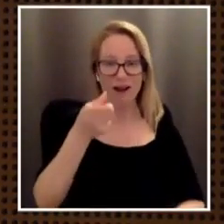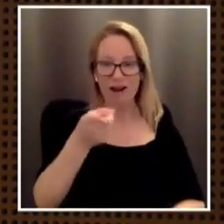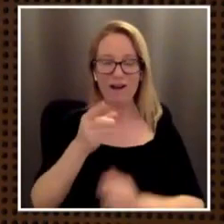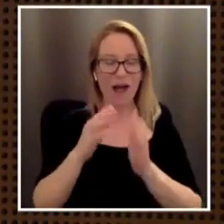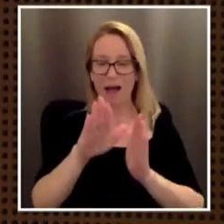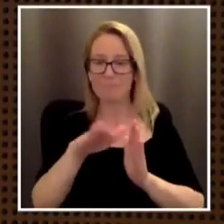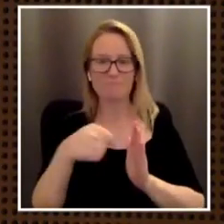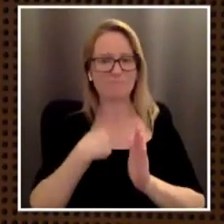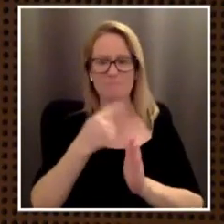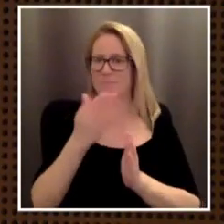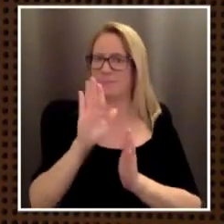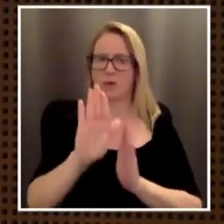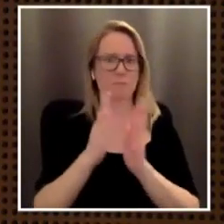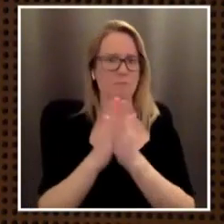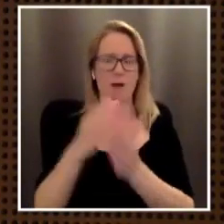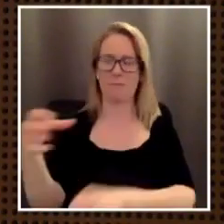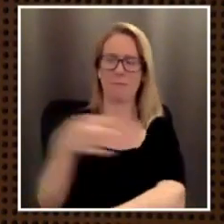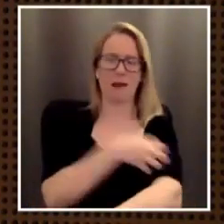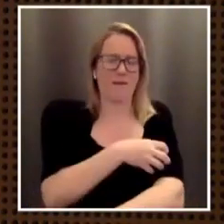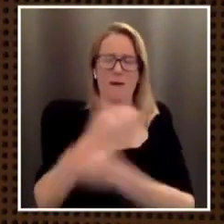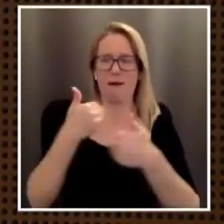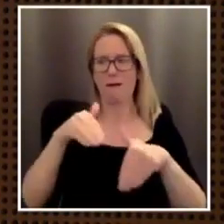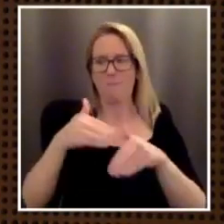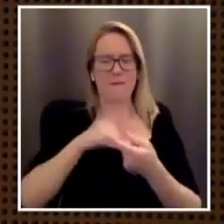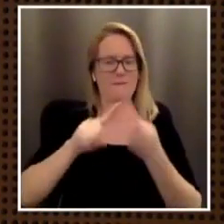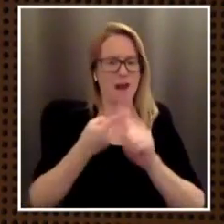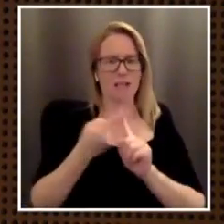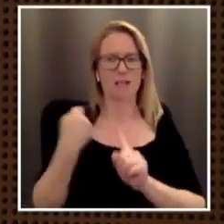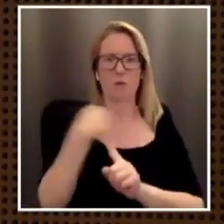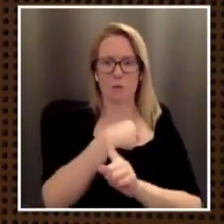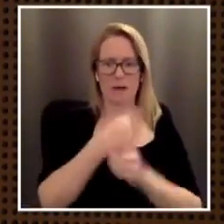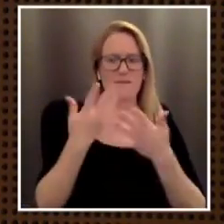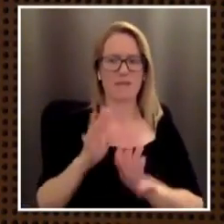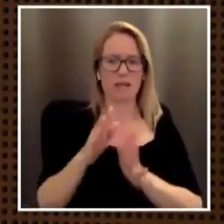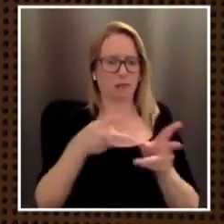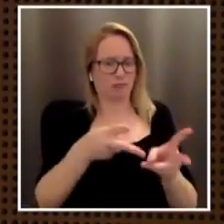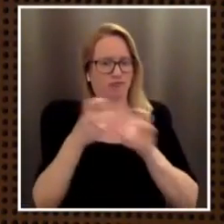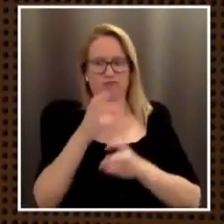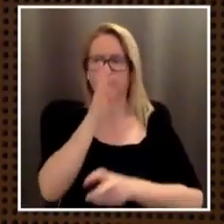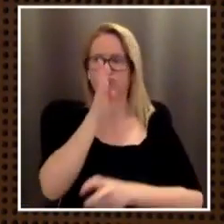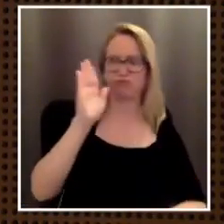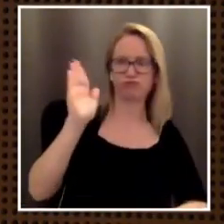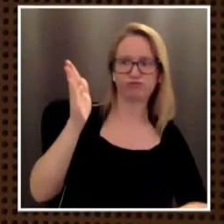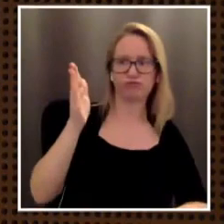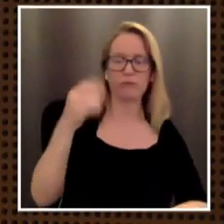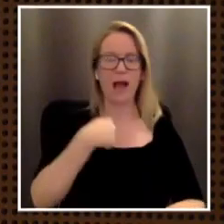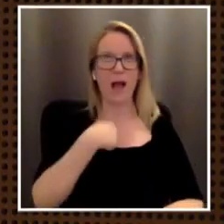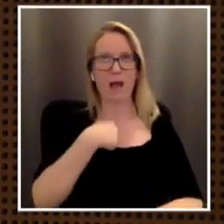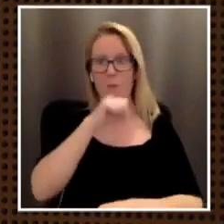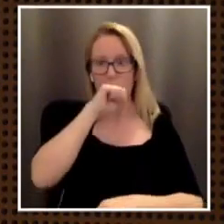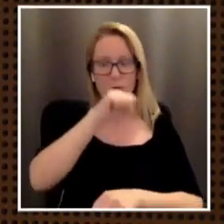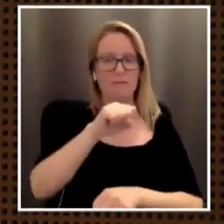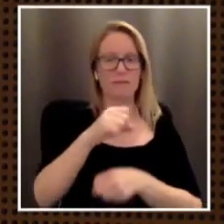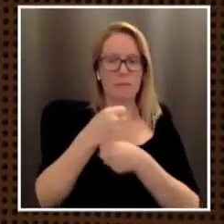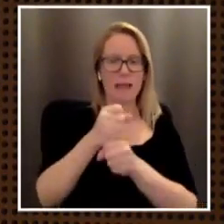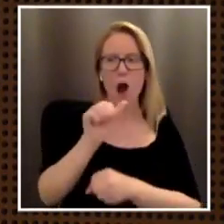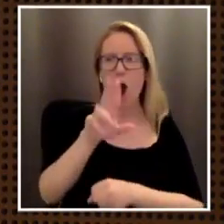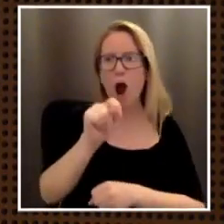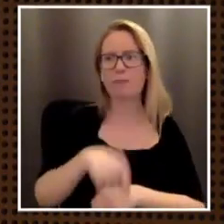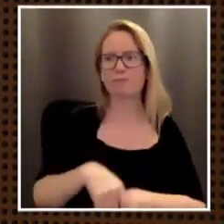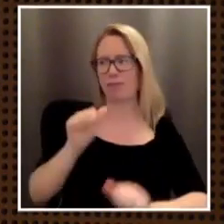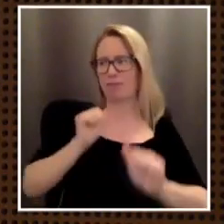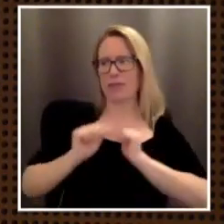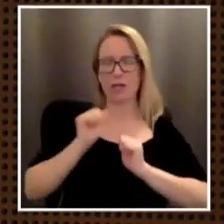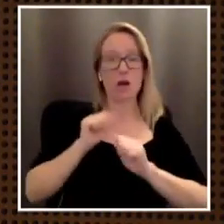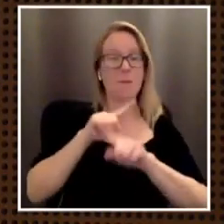is so powerful. And my friends and I, we did monologues from it. I love to make art, to make theater, but I